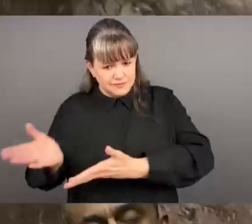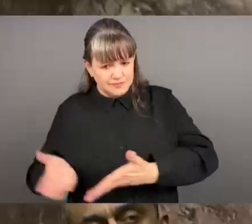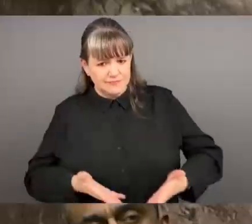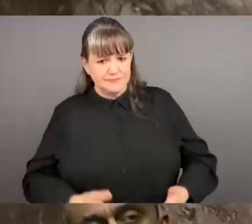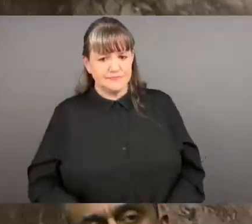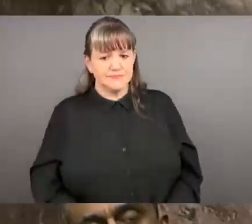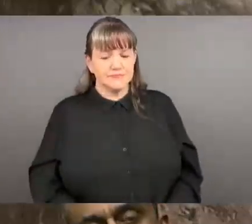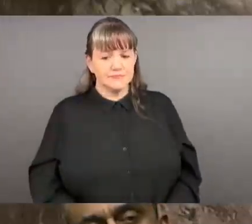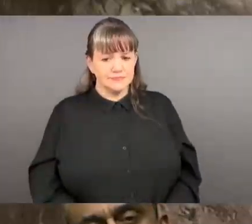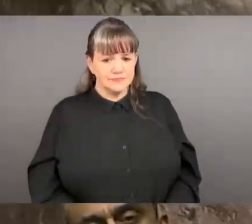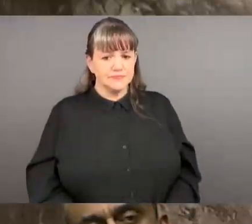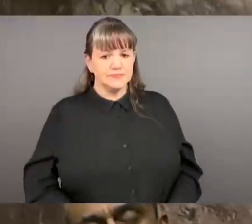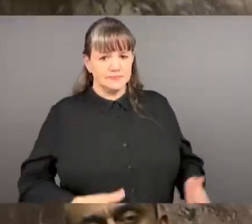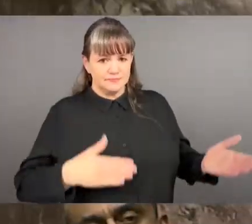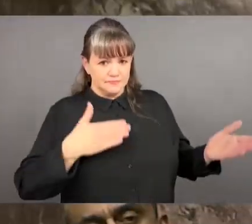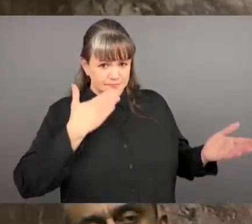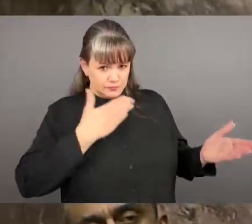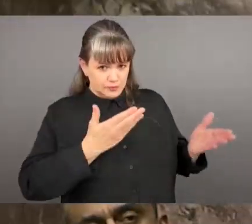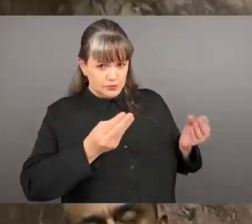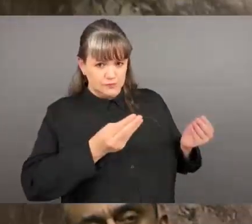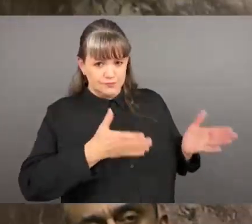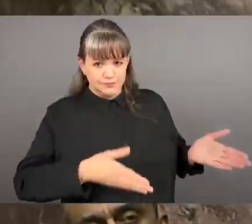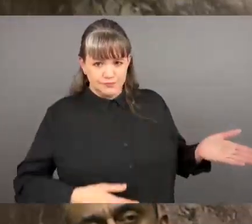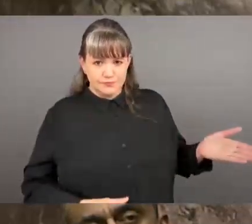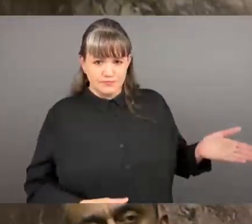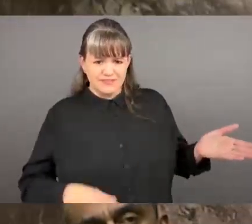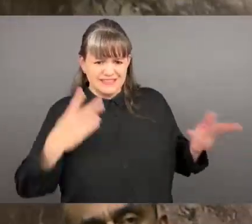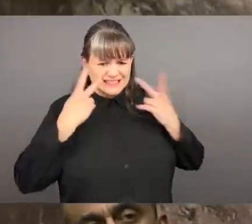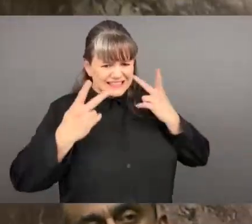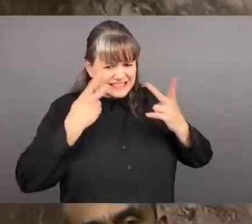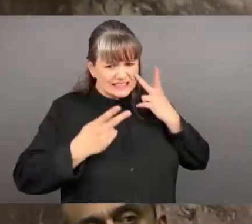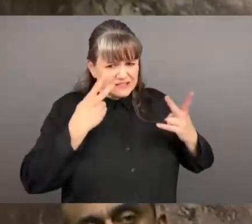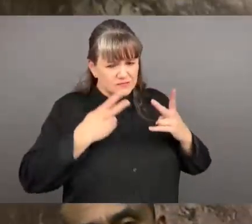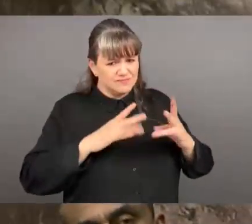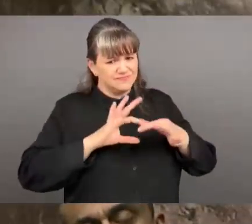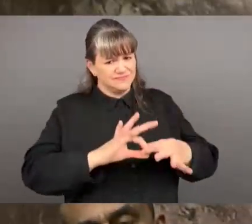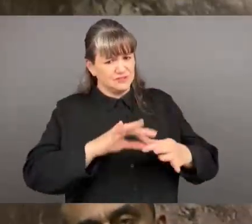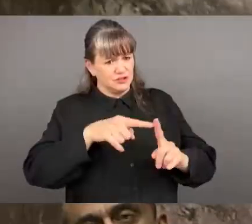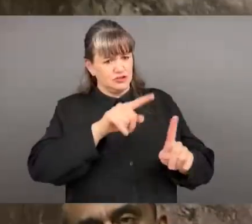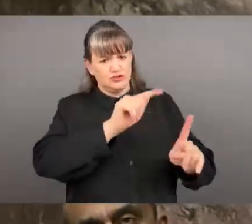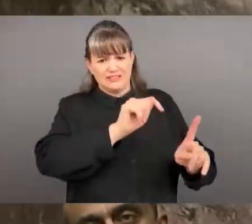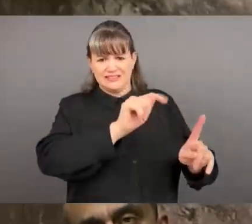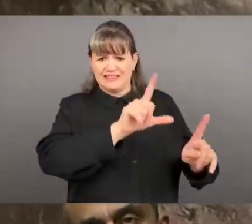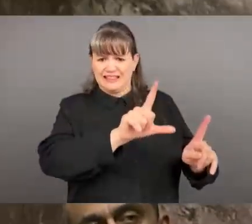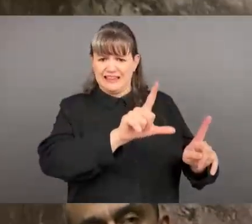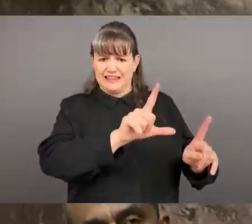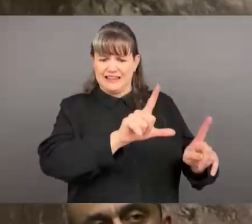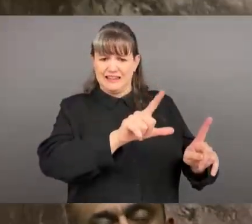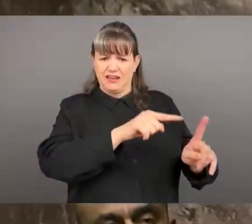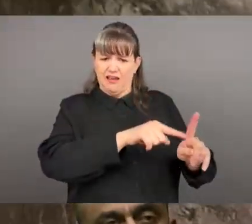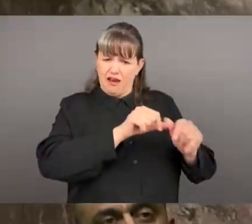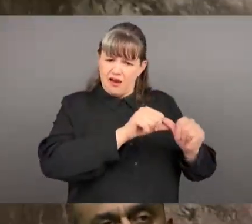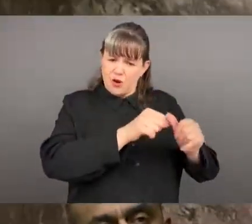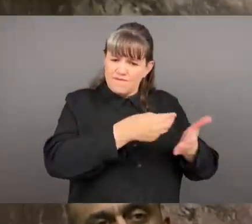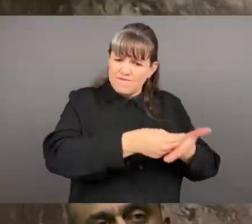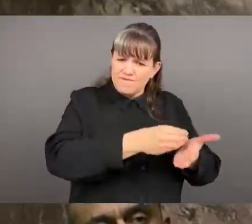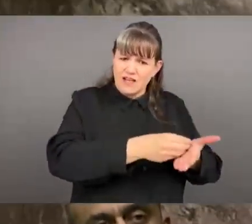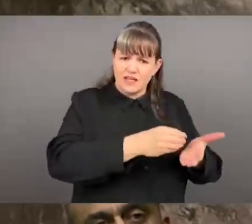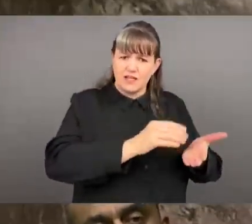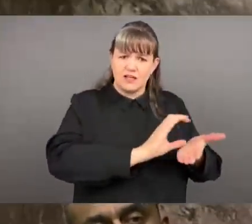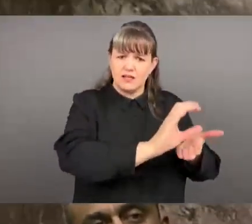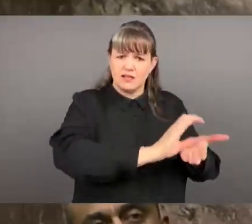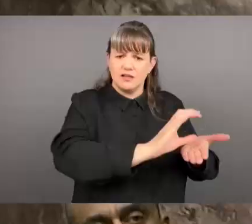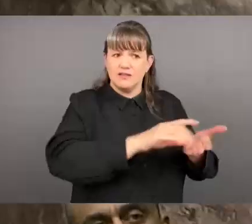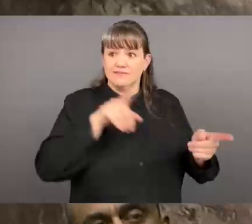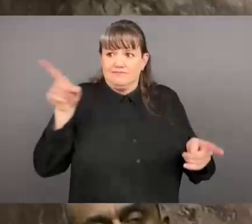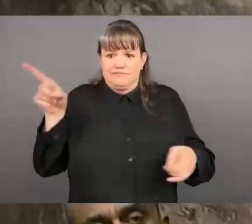to transit and long-term sustainable funding, Honourable Speaker, they have no answers, Honourable Speaker, because they don't recognize the importance of transit to